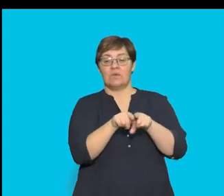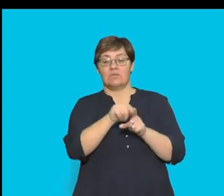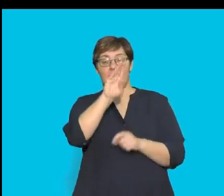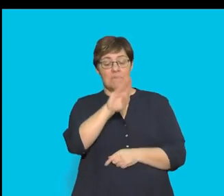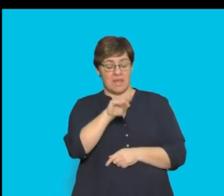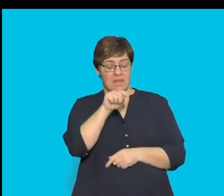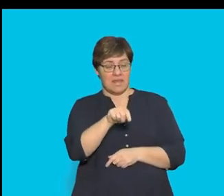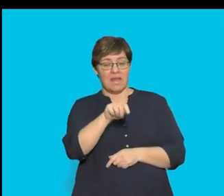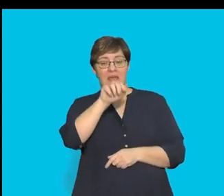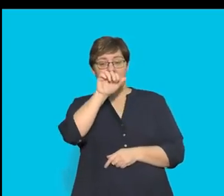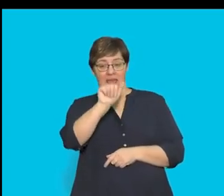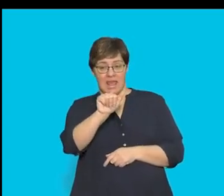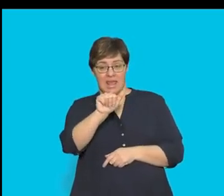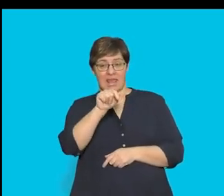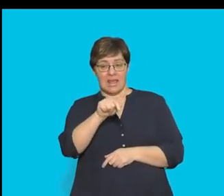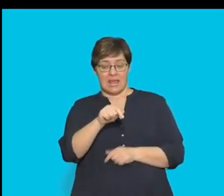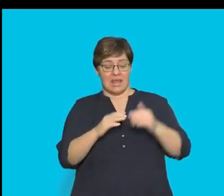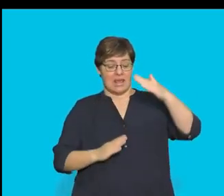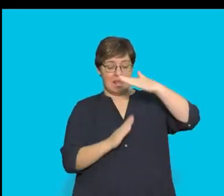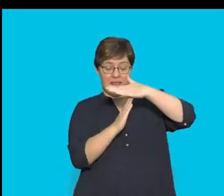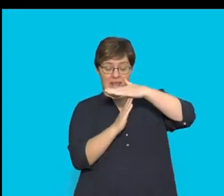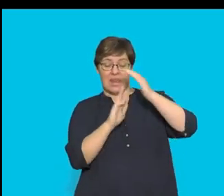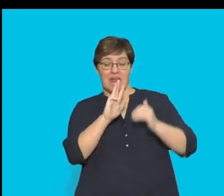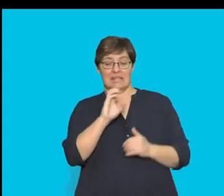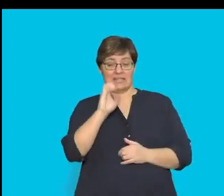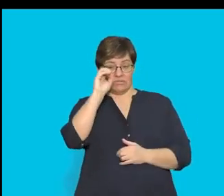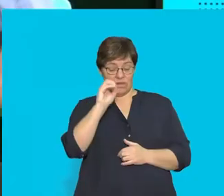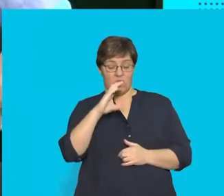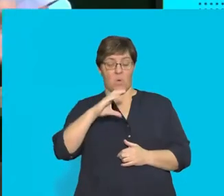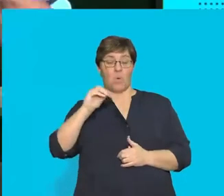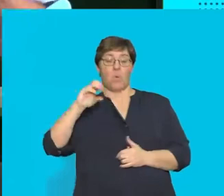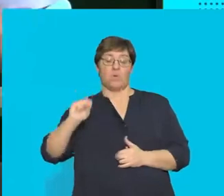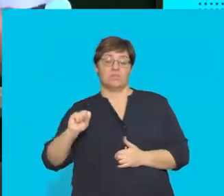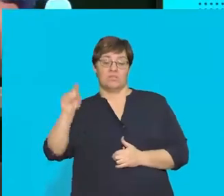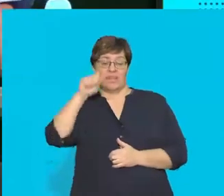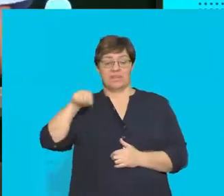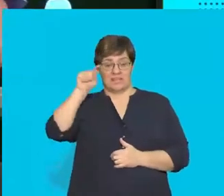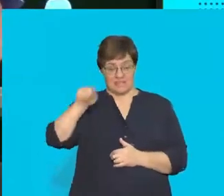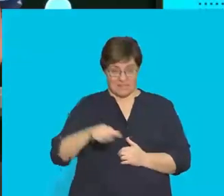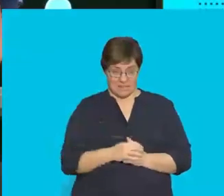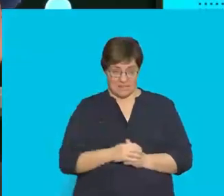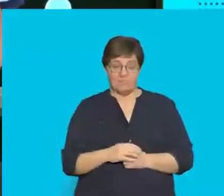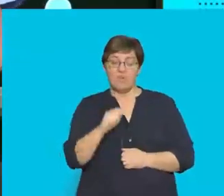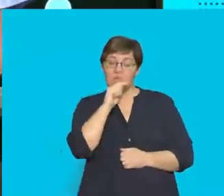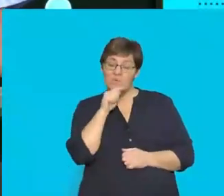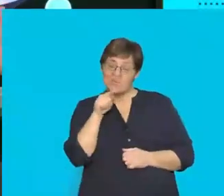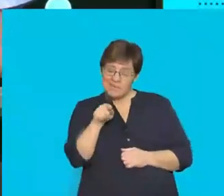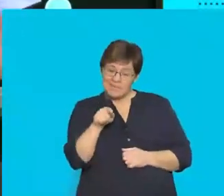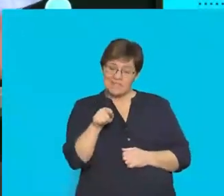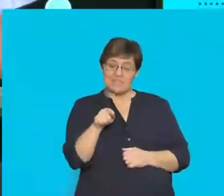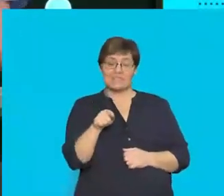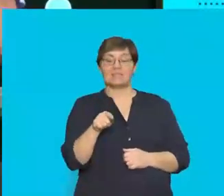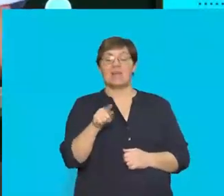remember, these two are at 90 degrees. They're perpendicular to each other. And we've got to use that angle theta